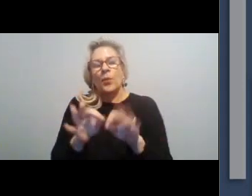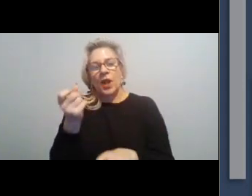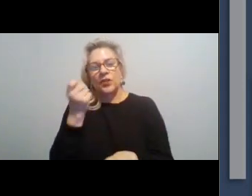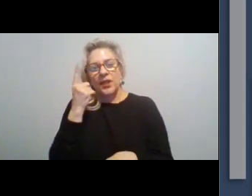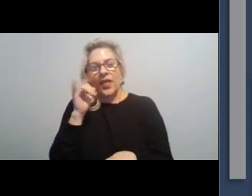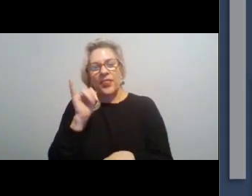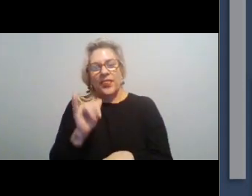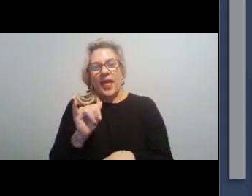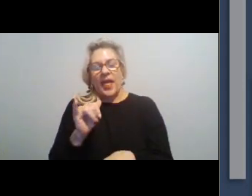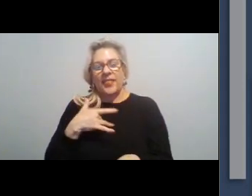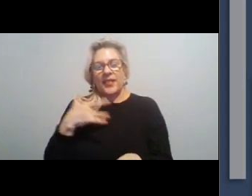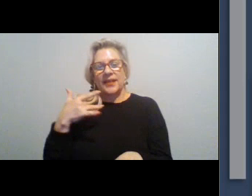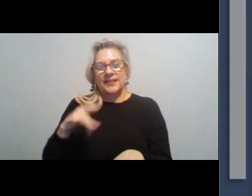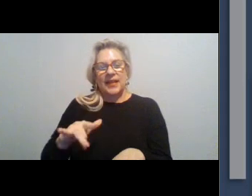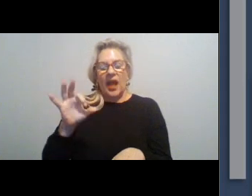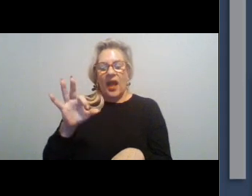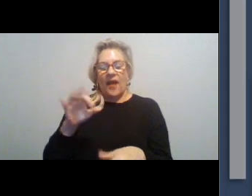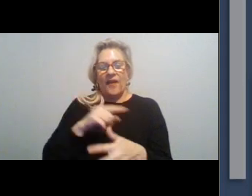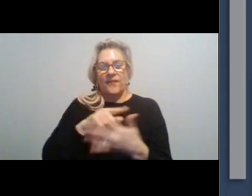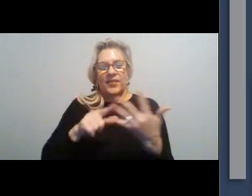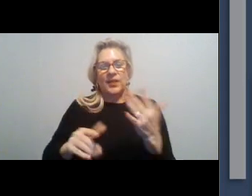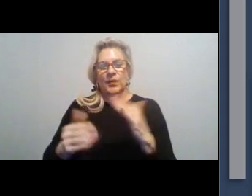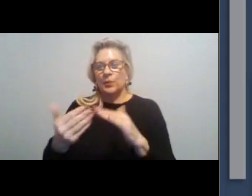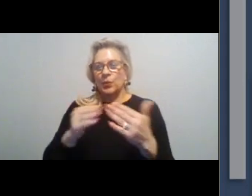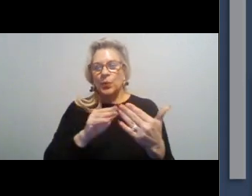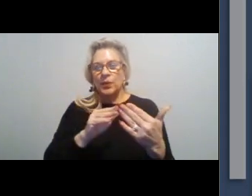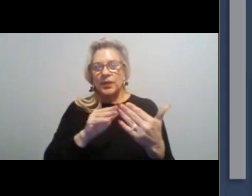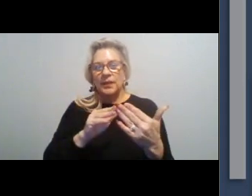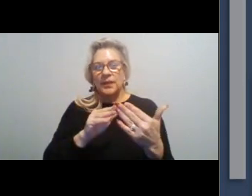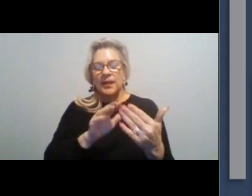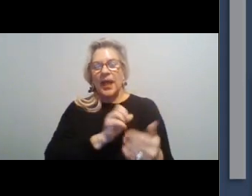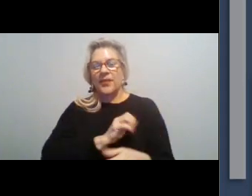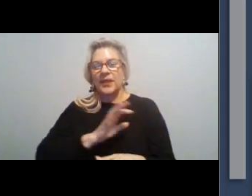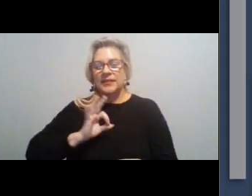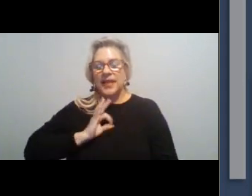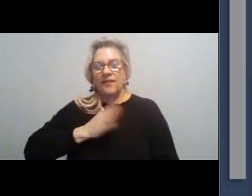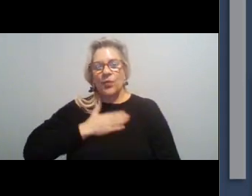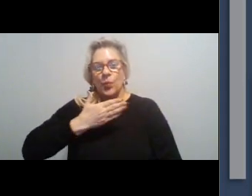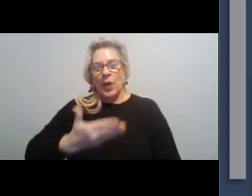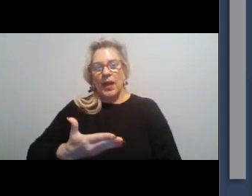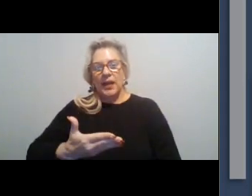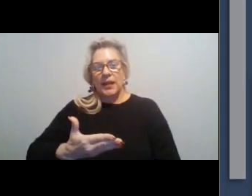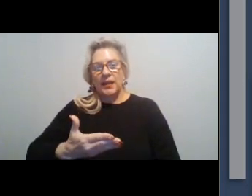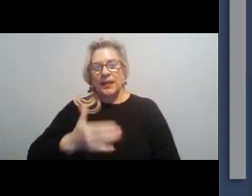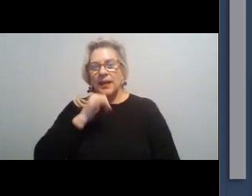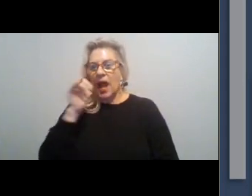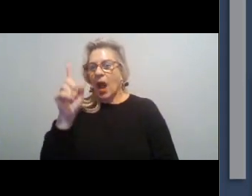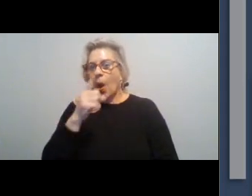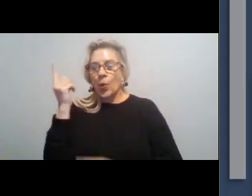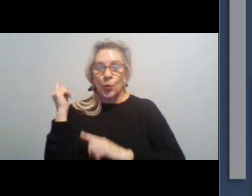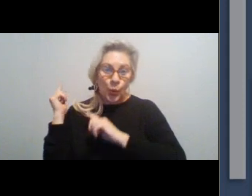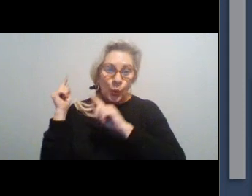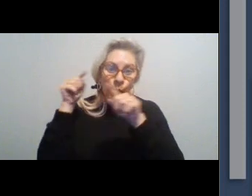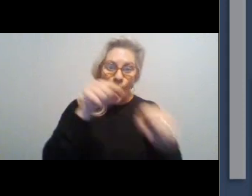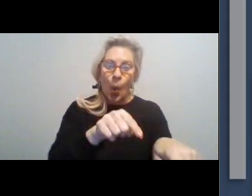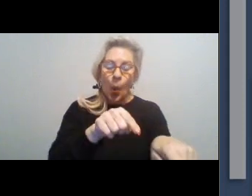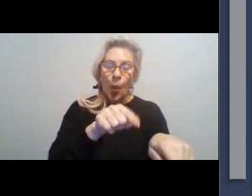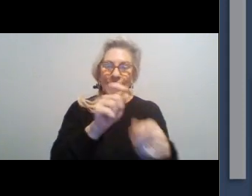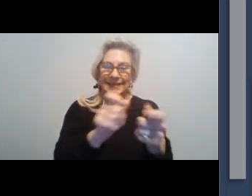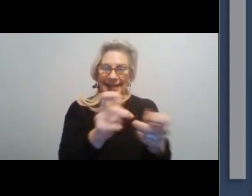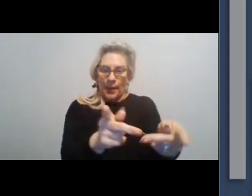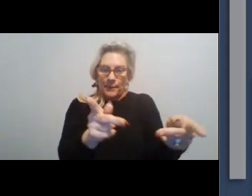the sensitivity of these communities and the staff's willingness not only to go on these site visits, but